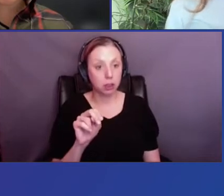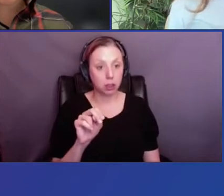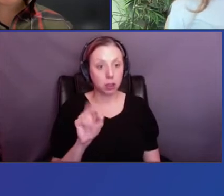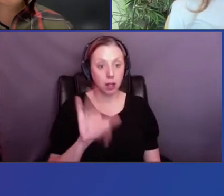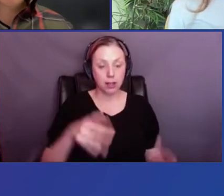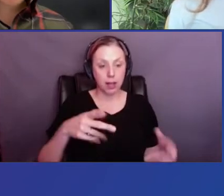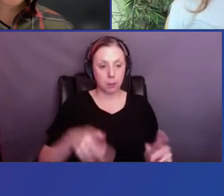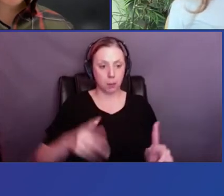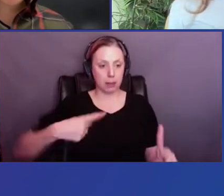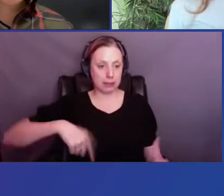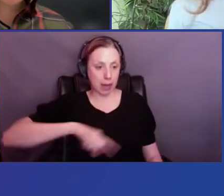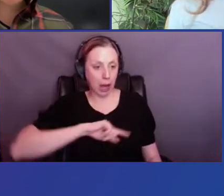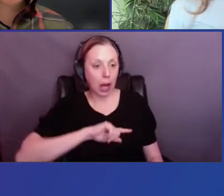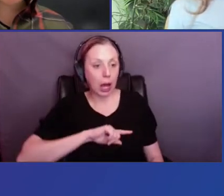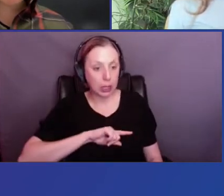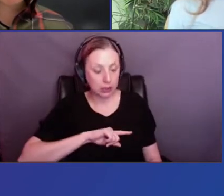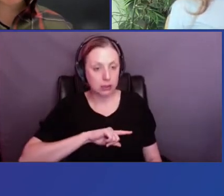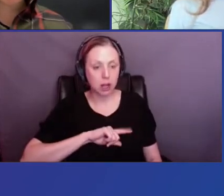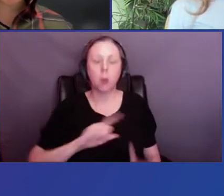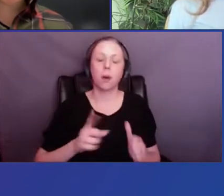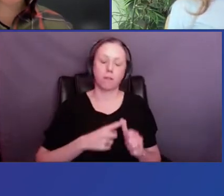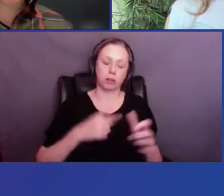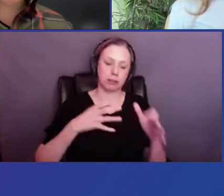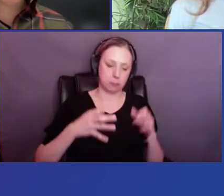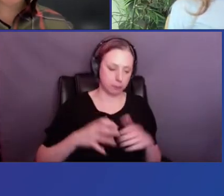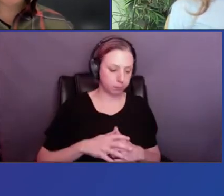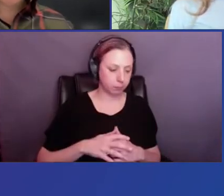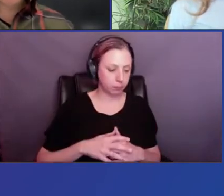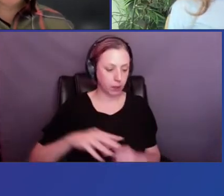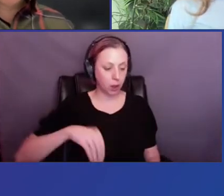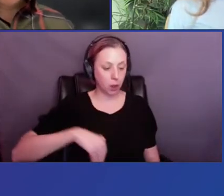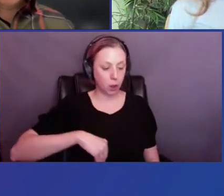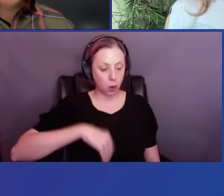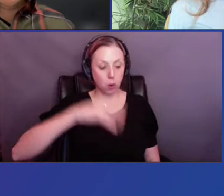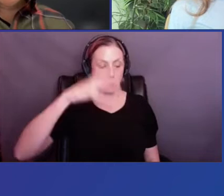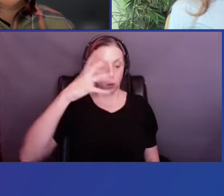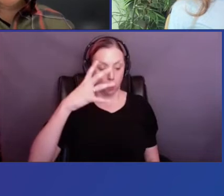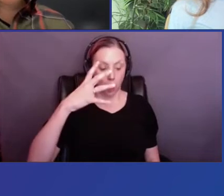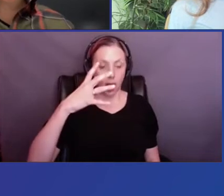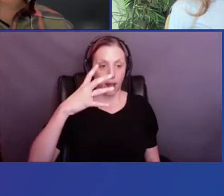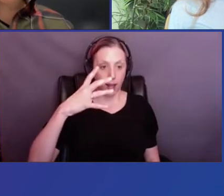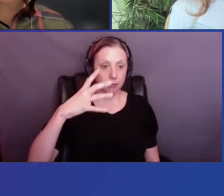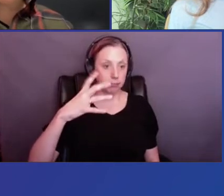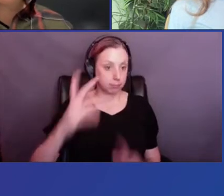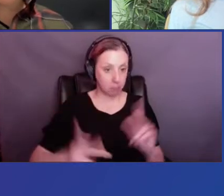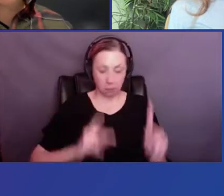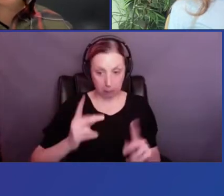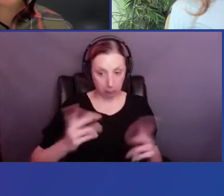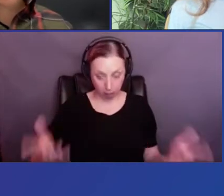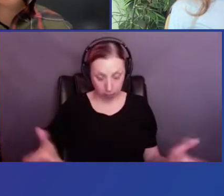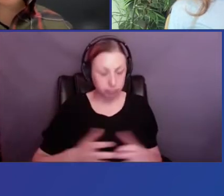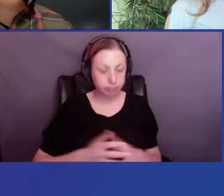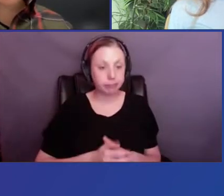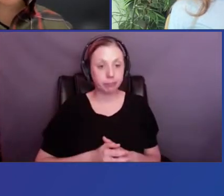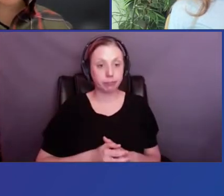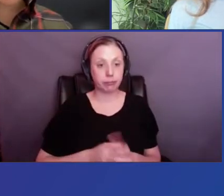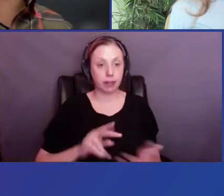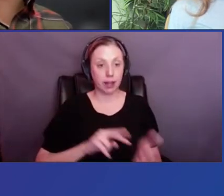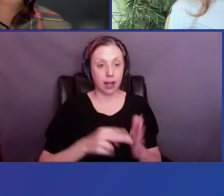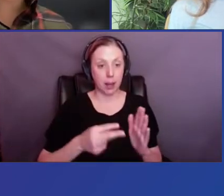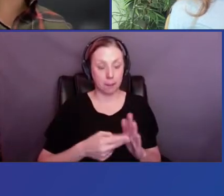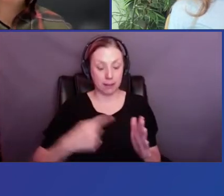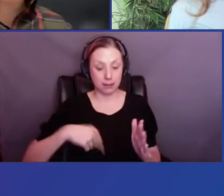allows us to, well, first of all, as white folks, we have a proximity to